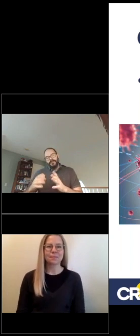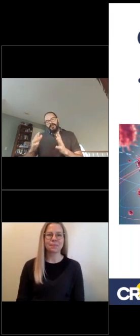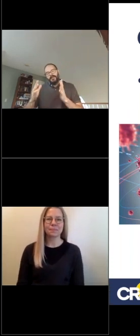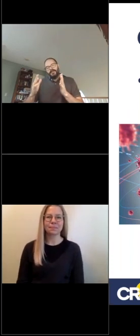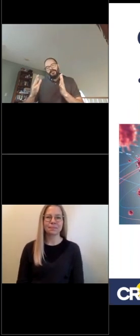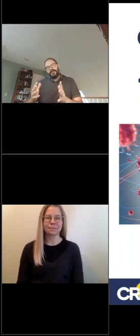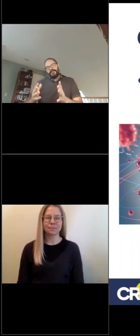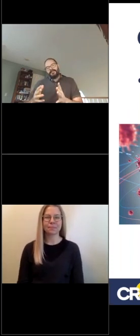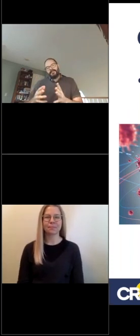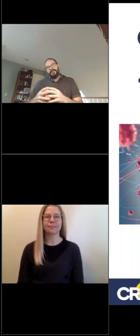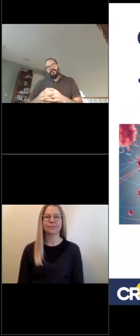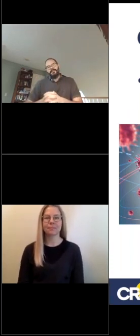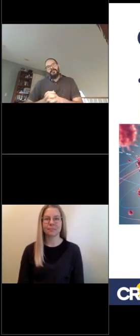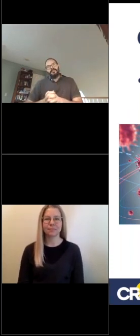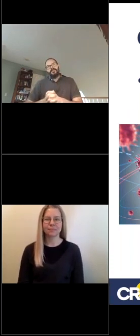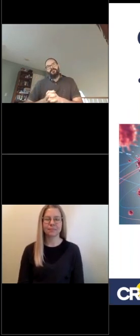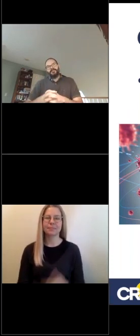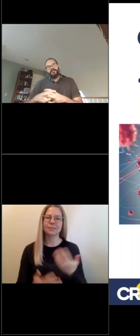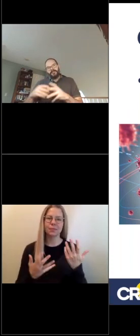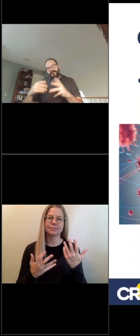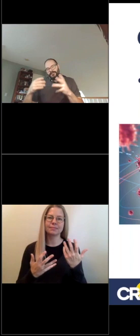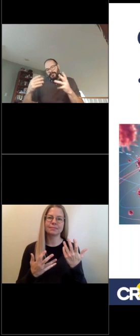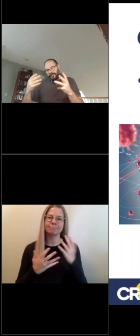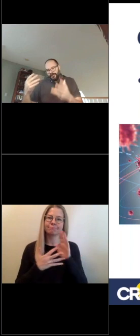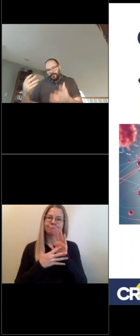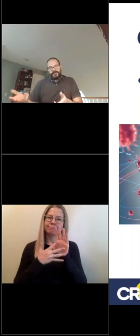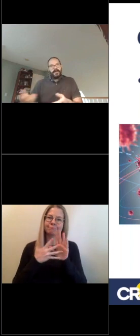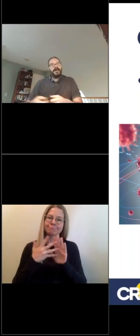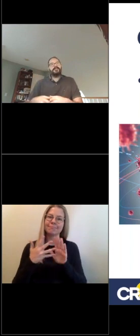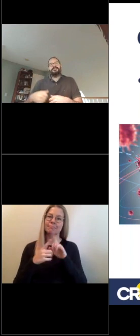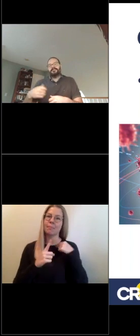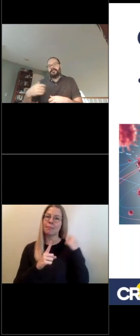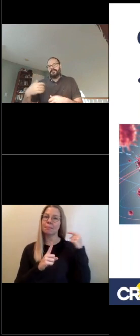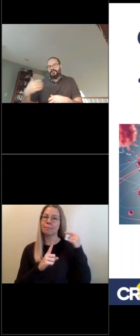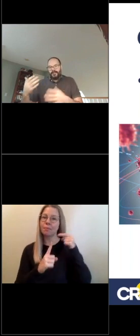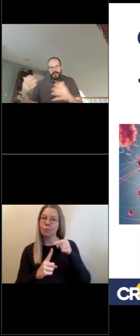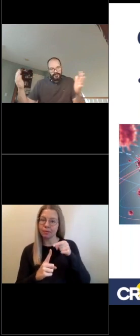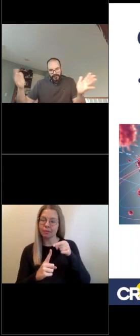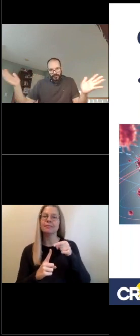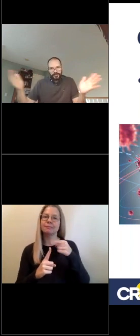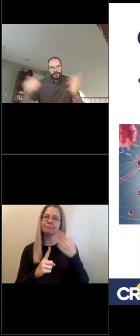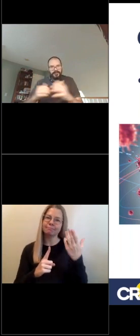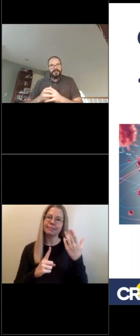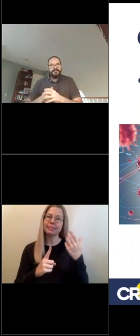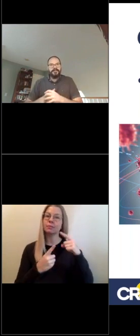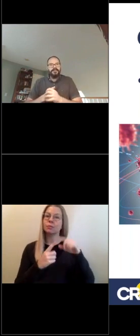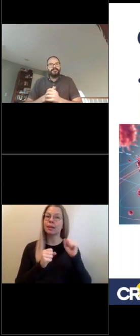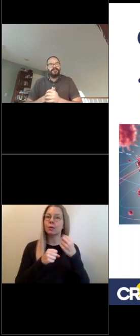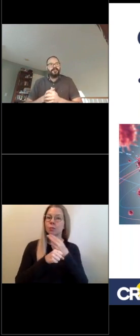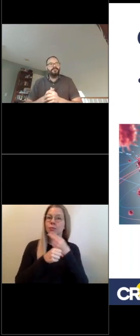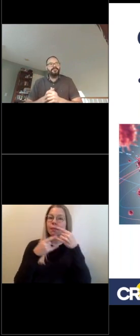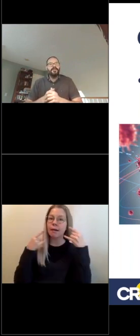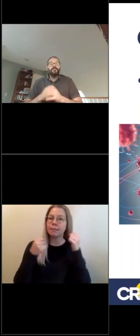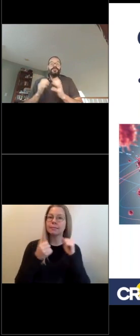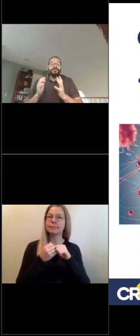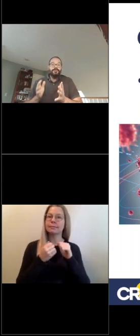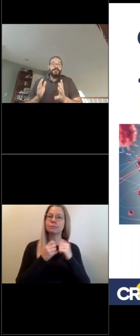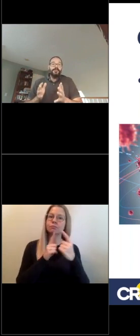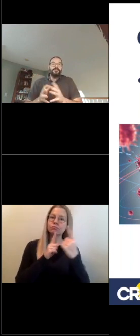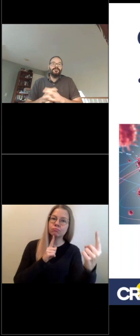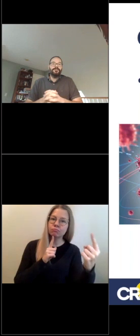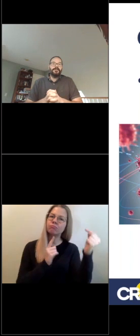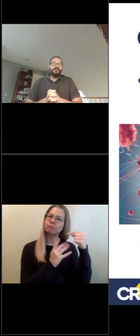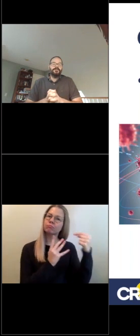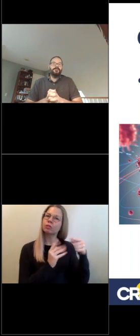to addressing the risk factors and using masks and social distancing and these factors, we should